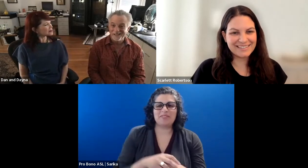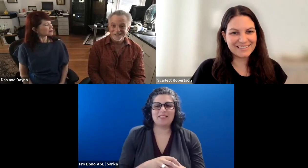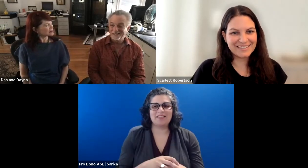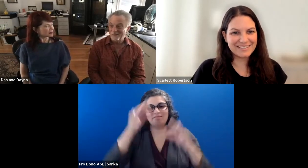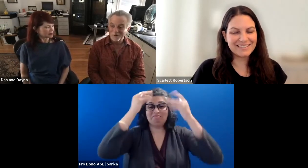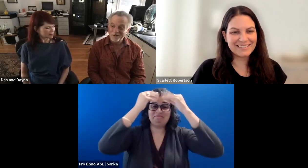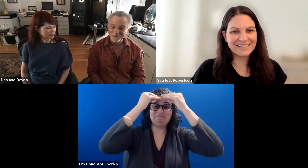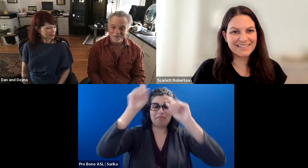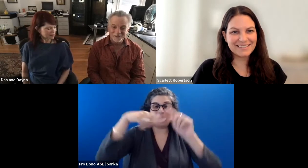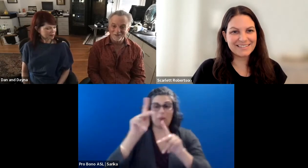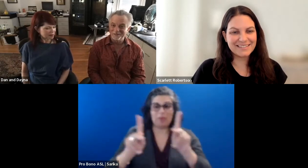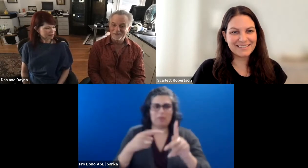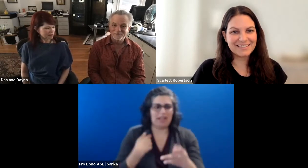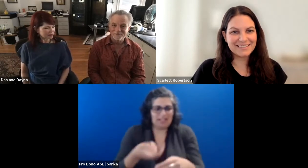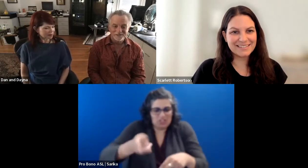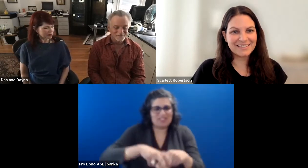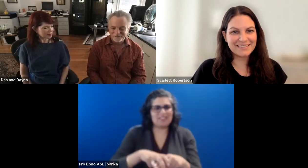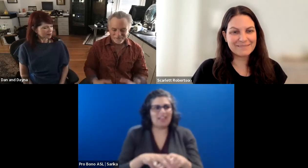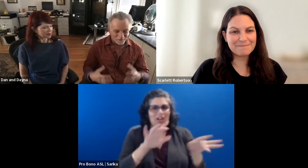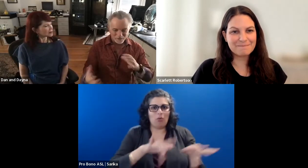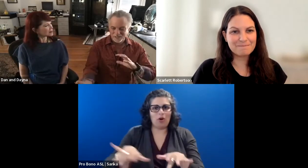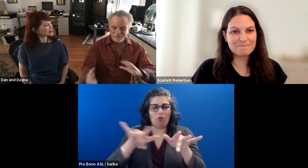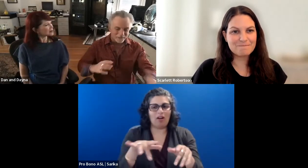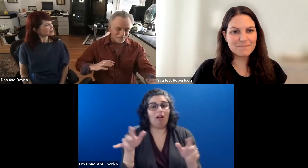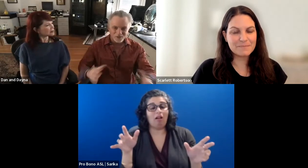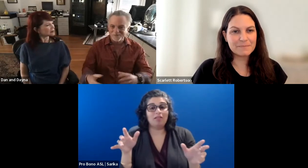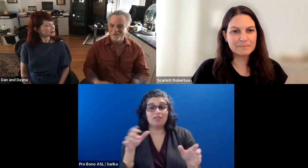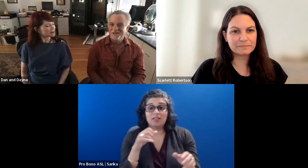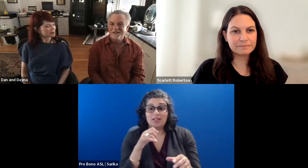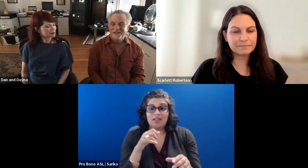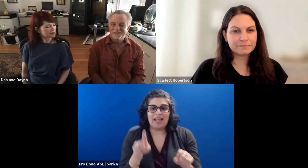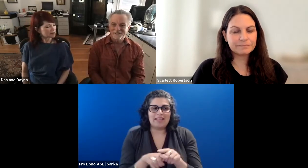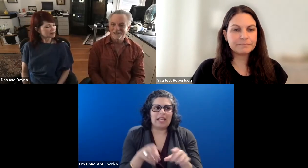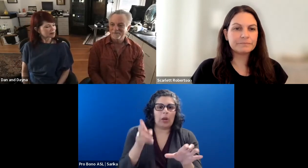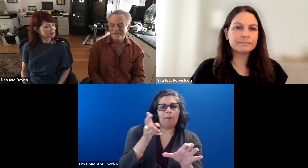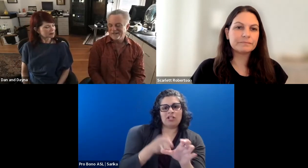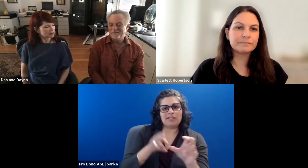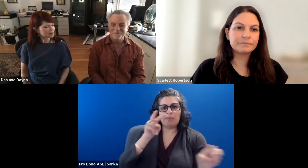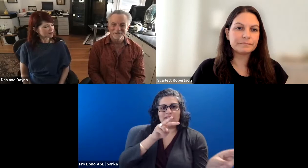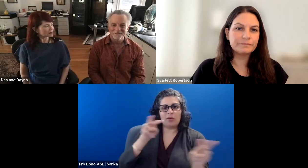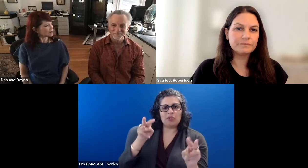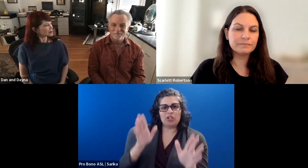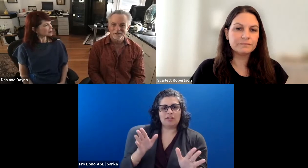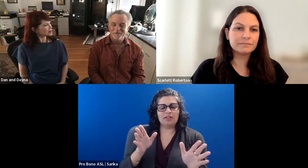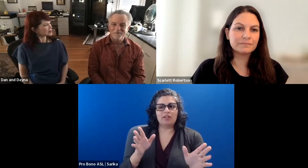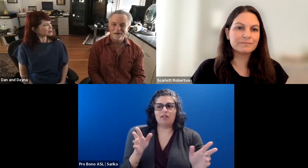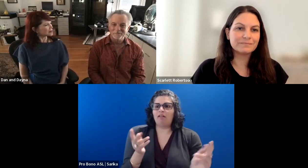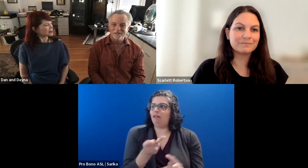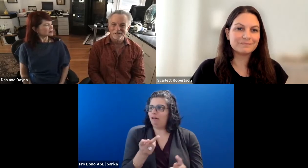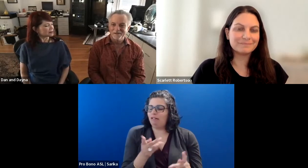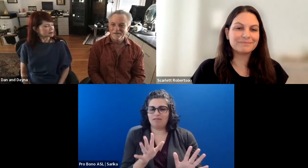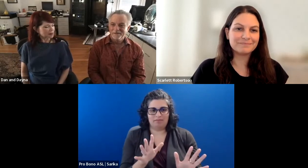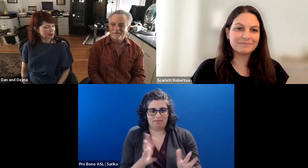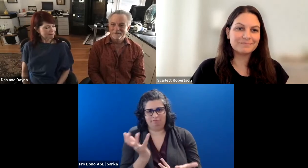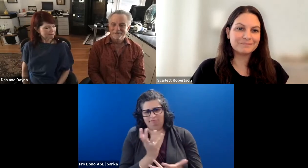sit in a recording studio and be a participant observer as they shape it, yeah, that would have been fine.